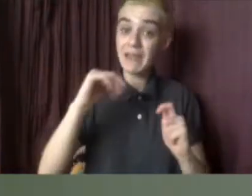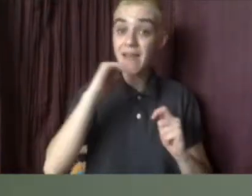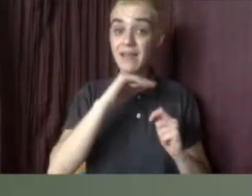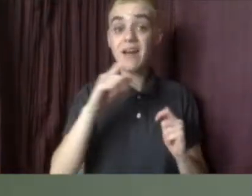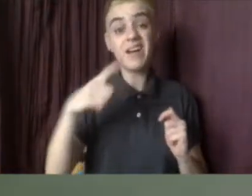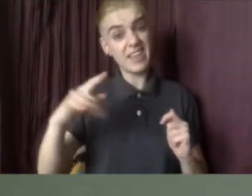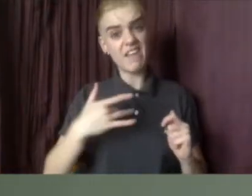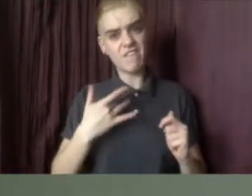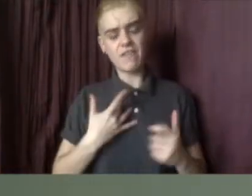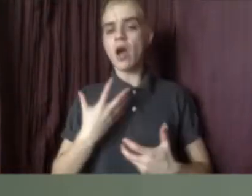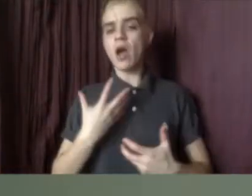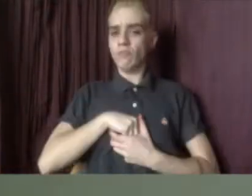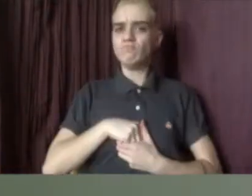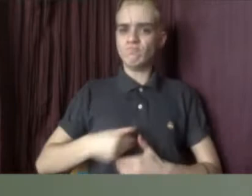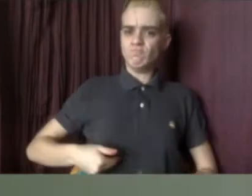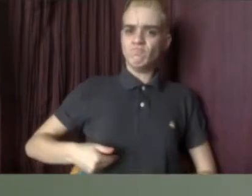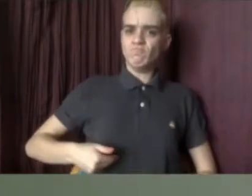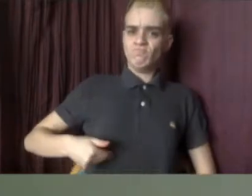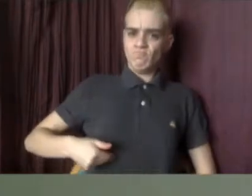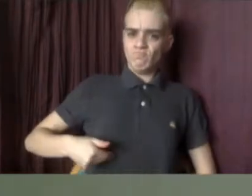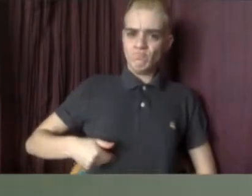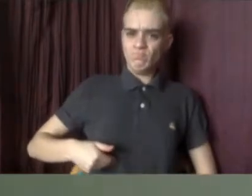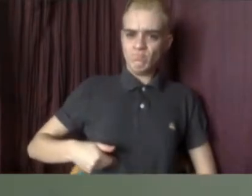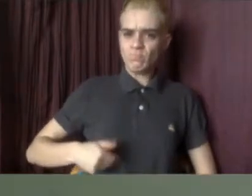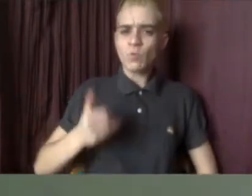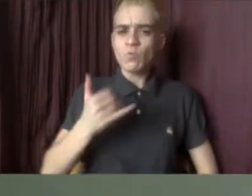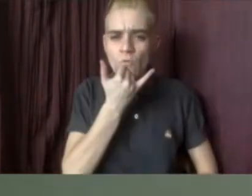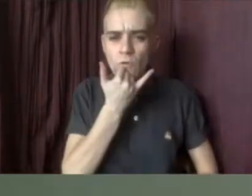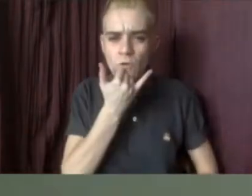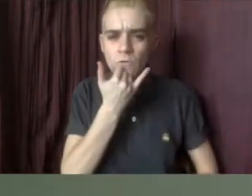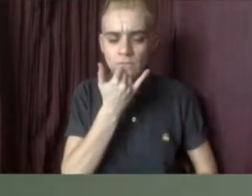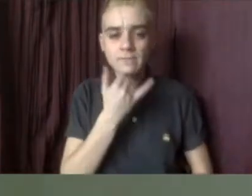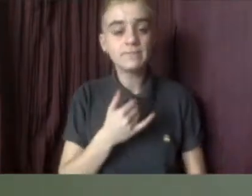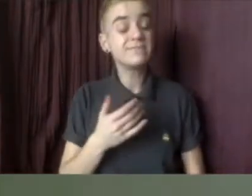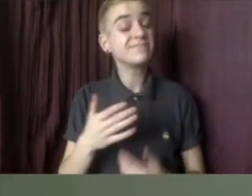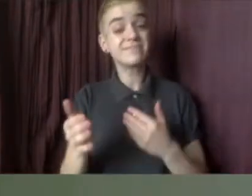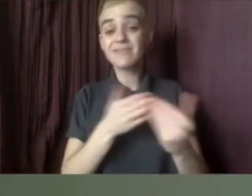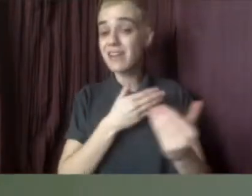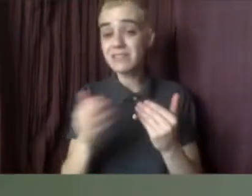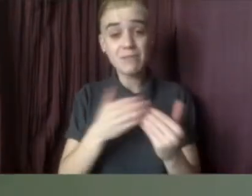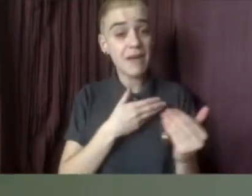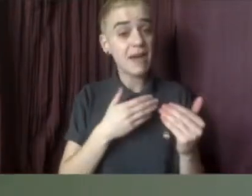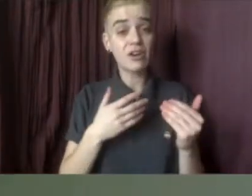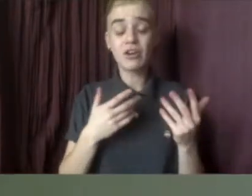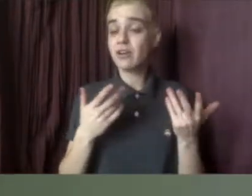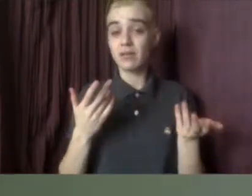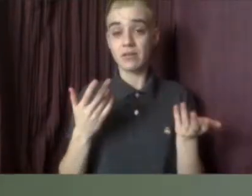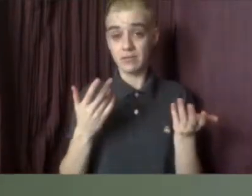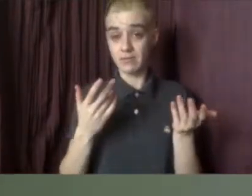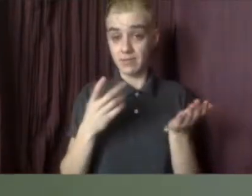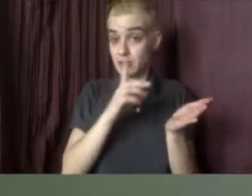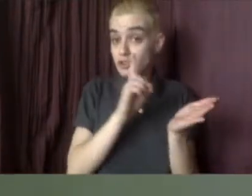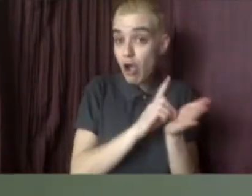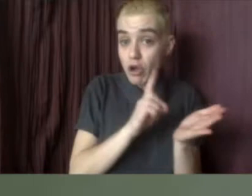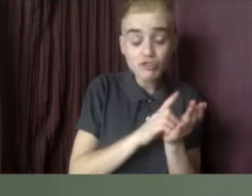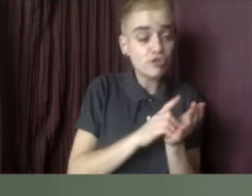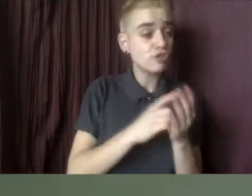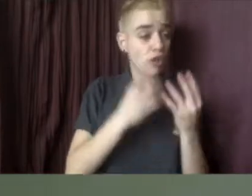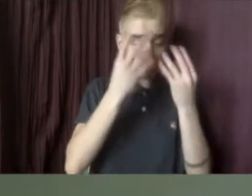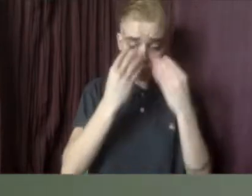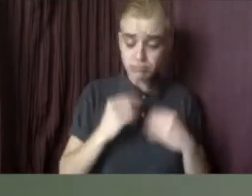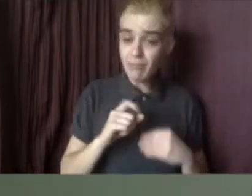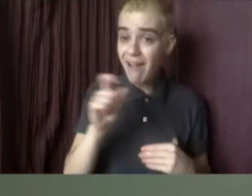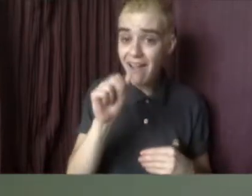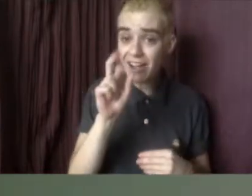bones. And so that's what we're dealing with and wrestling with here in Georgia, is trying to respond to people who feel a particular way